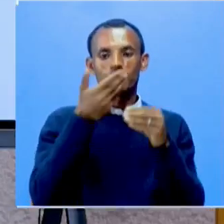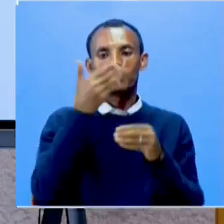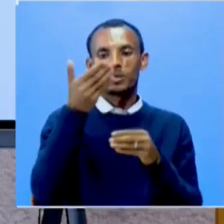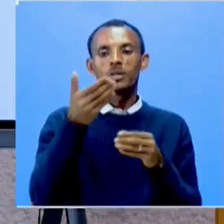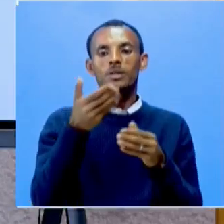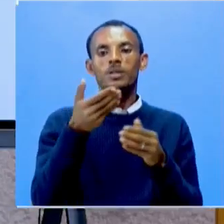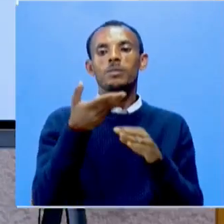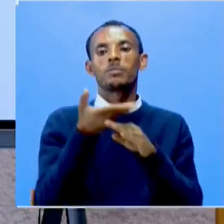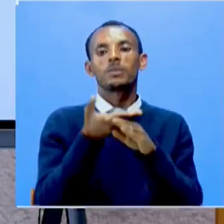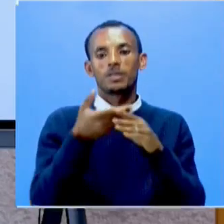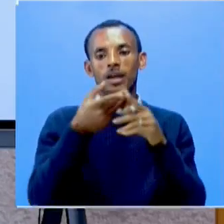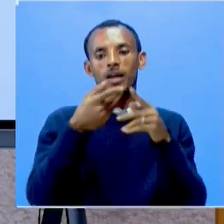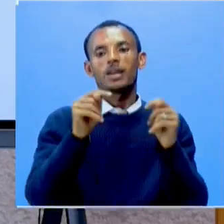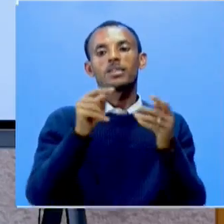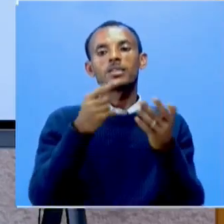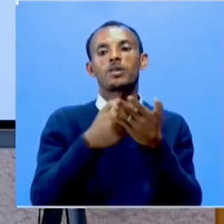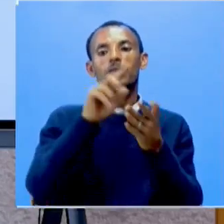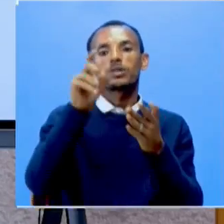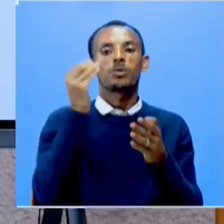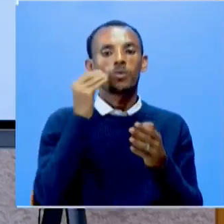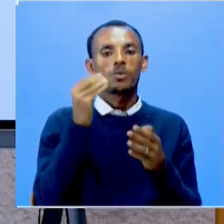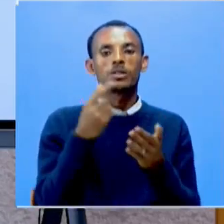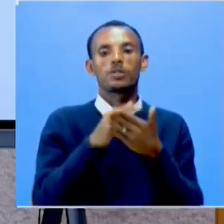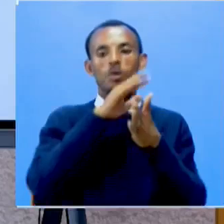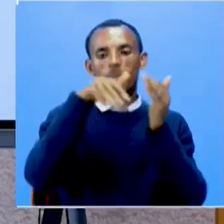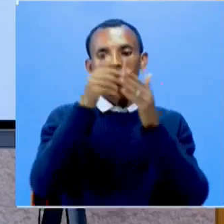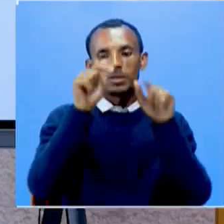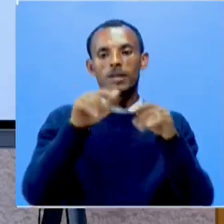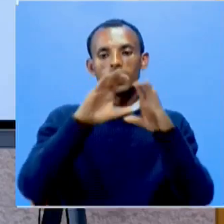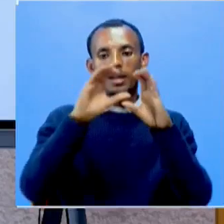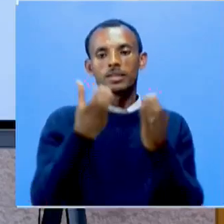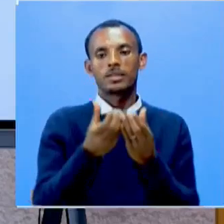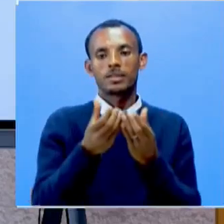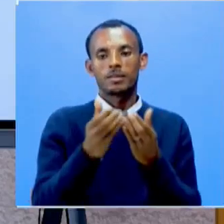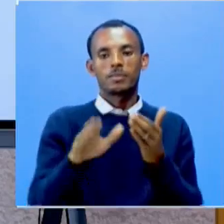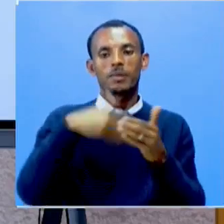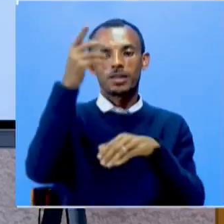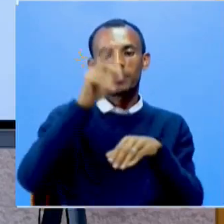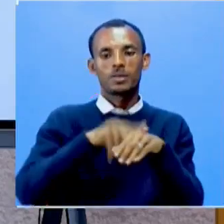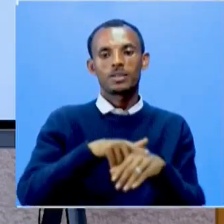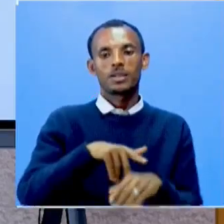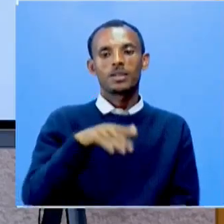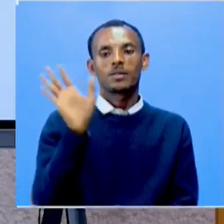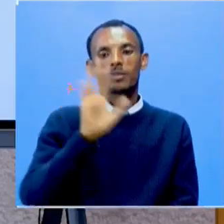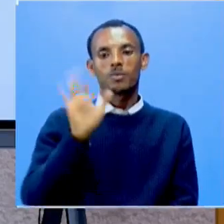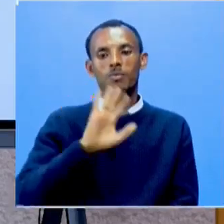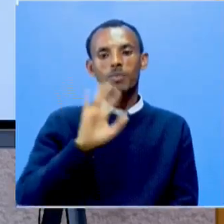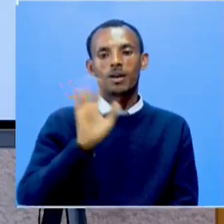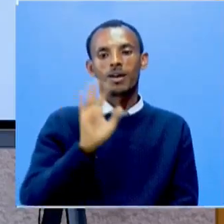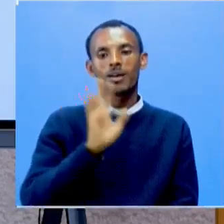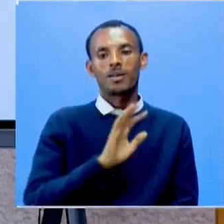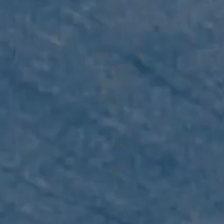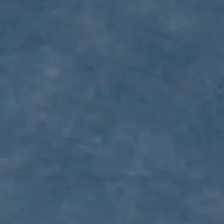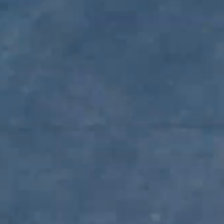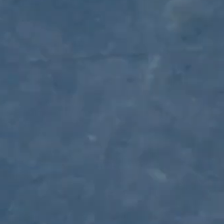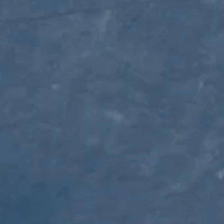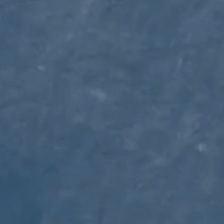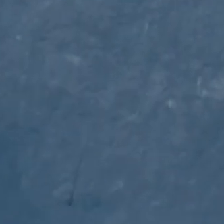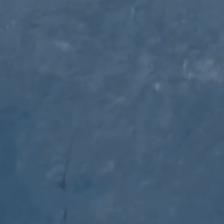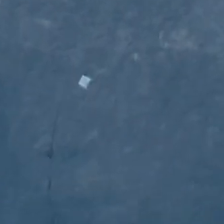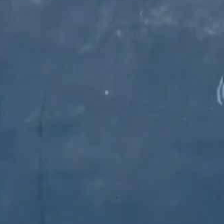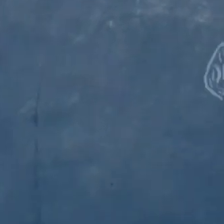Please try the question in your home. This is all about today's lesson. Until next lesson, goodbye.